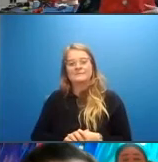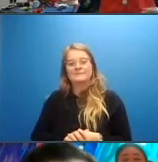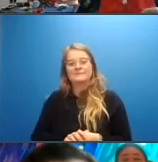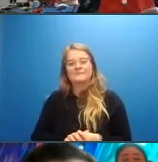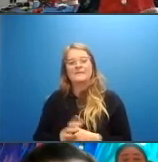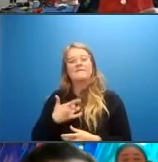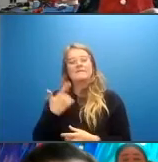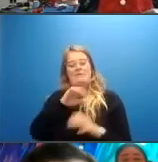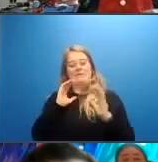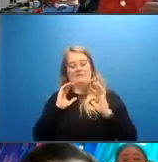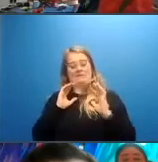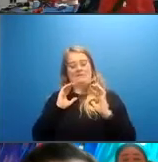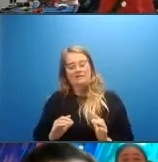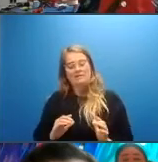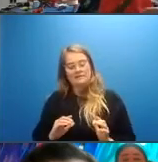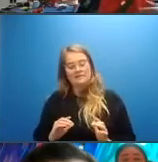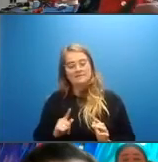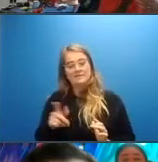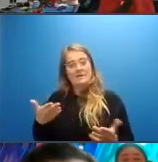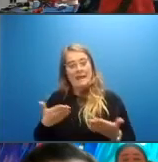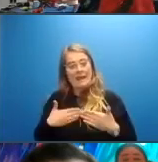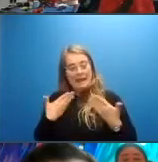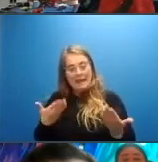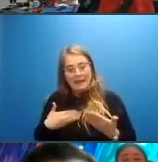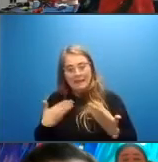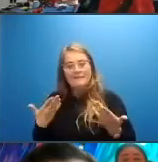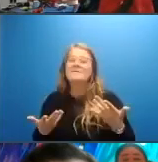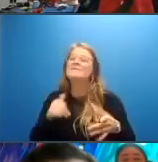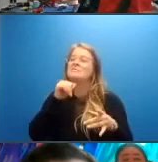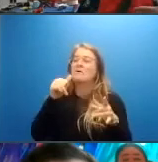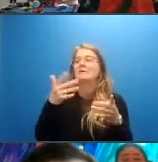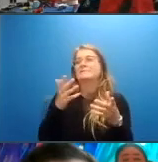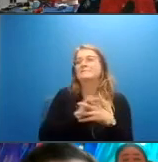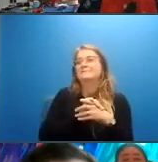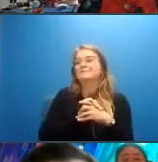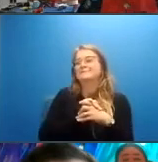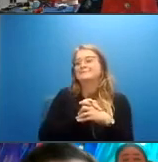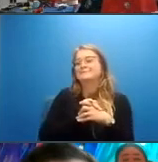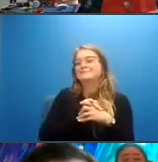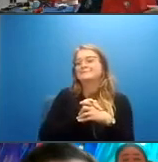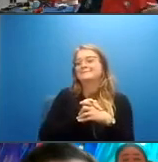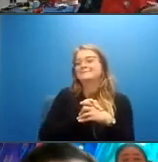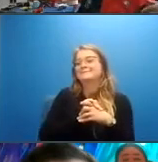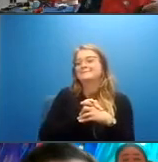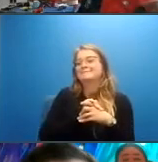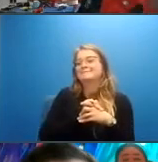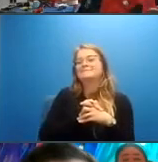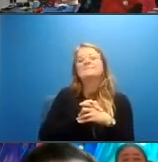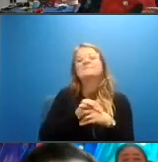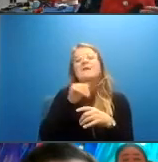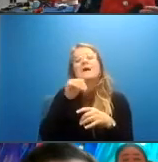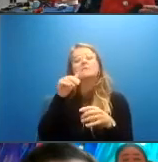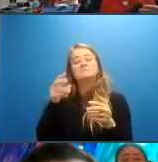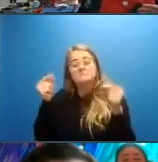our clients are happy to do that. They may not say it, maybe they might say it further down the road, but I